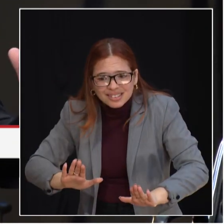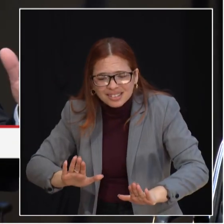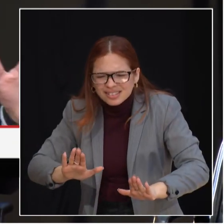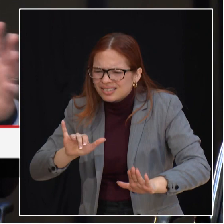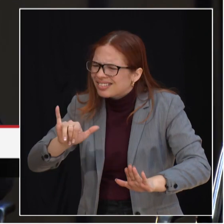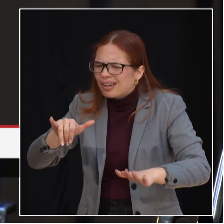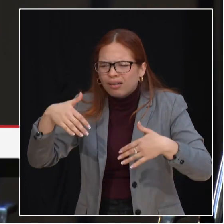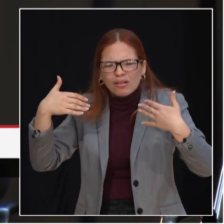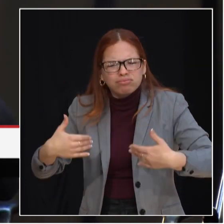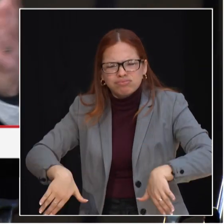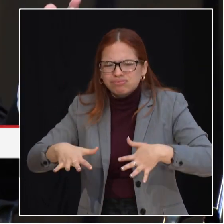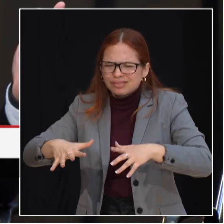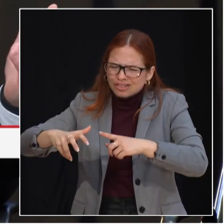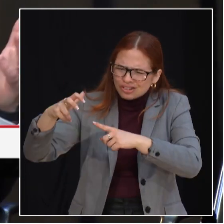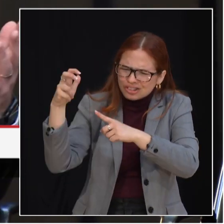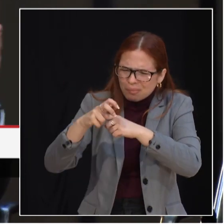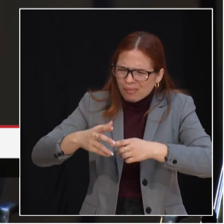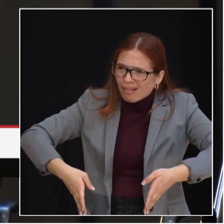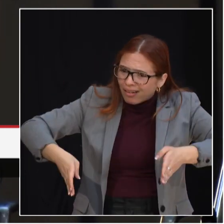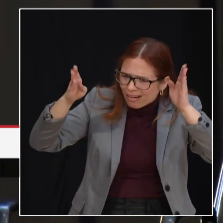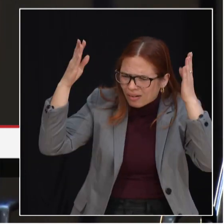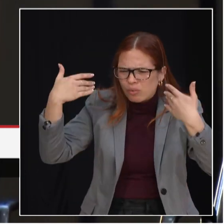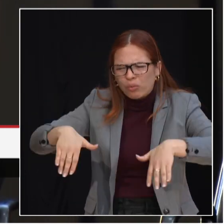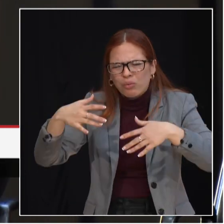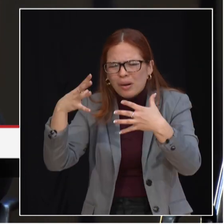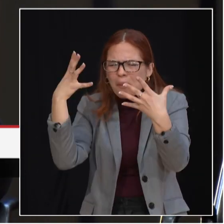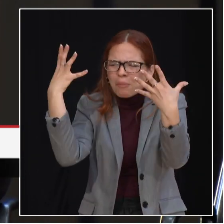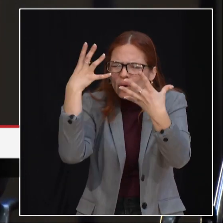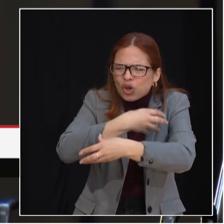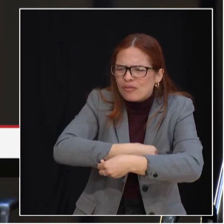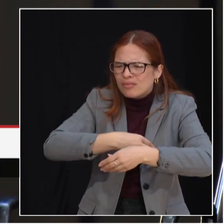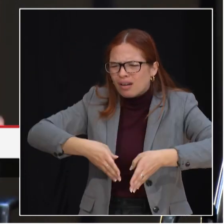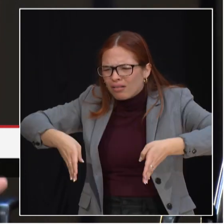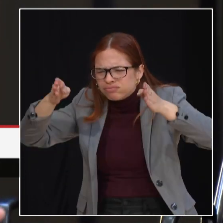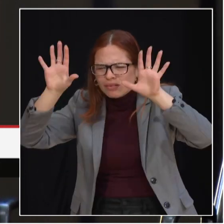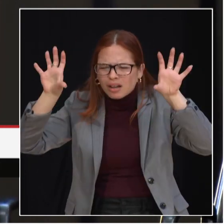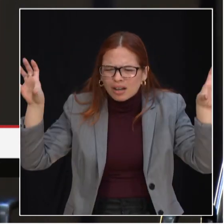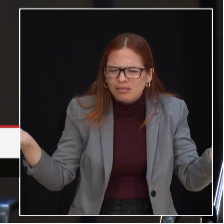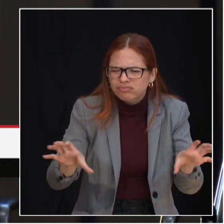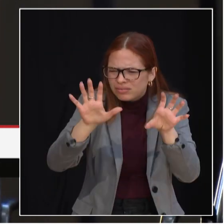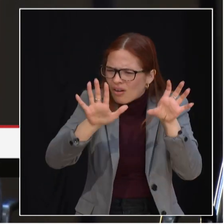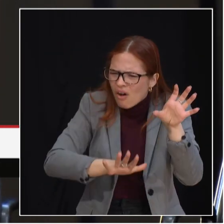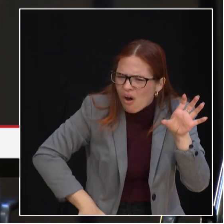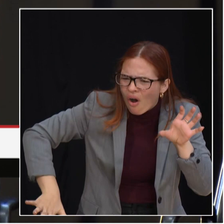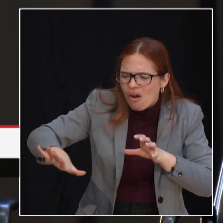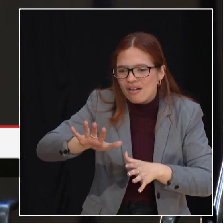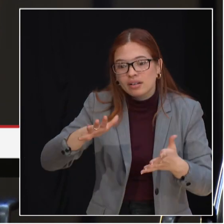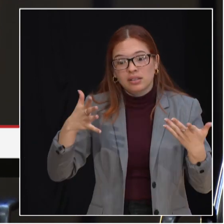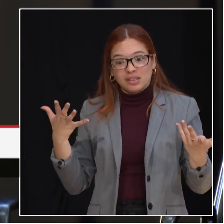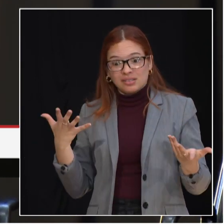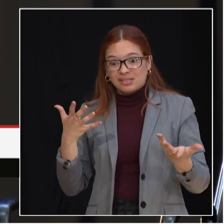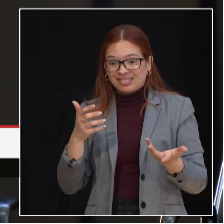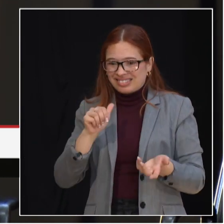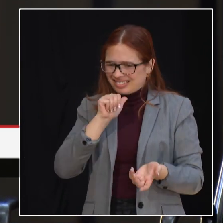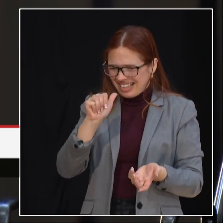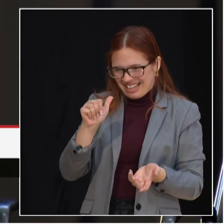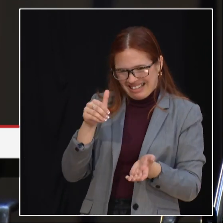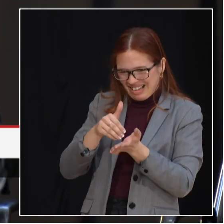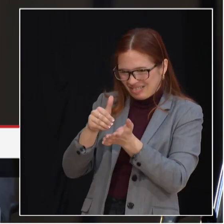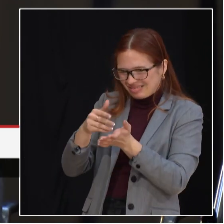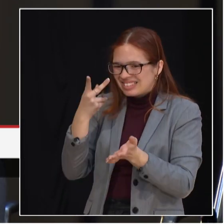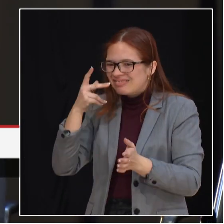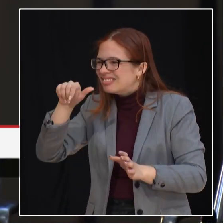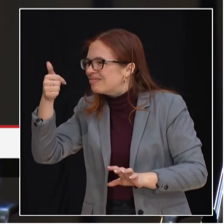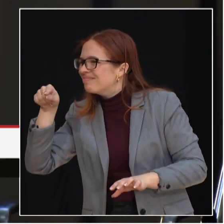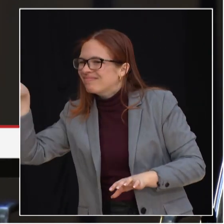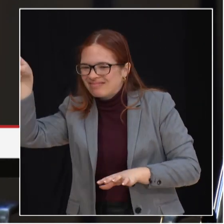surrounded by a vibrant urban fabric that really doesn't exist in that many cities in the world, and it's going to be a pleasure to be there